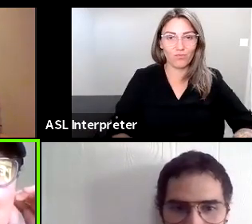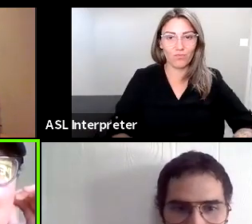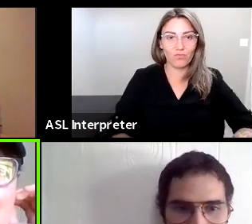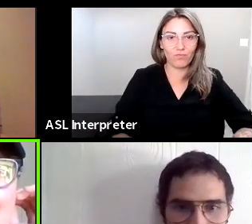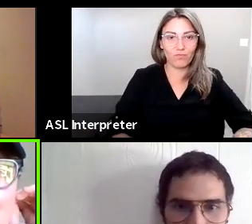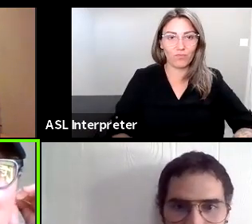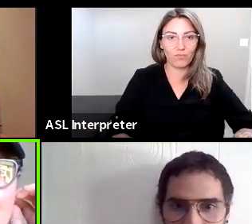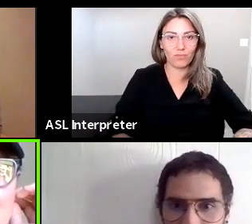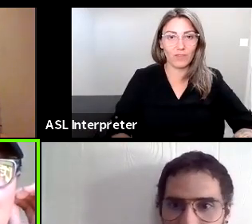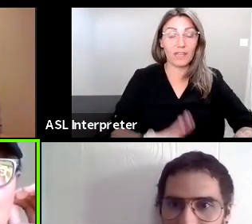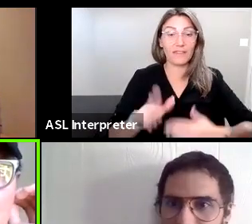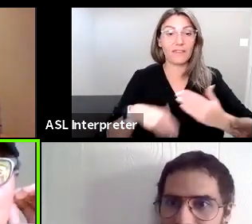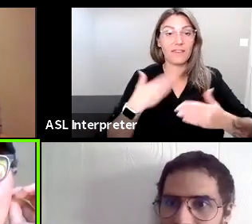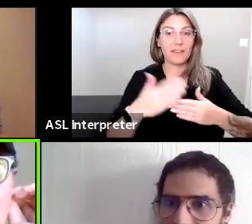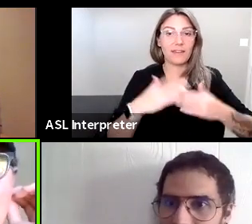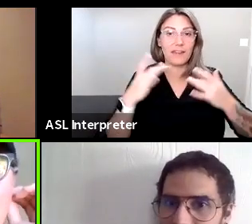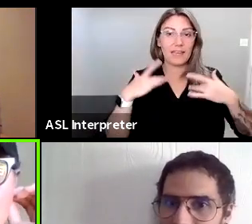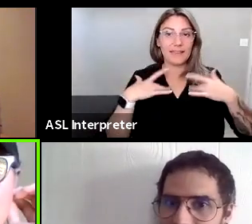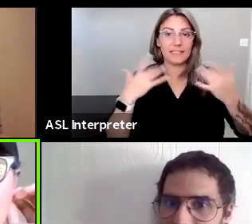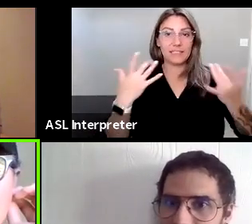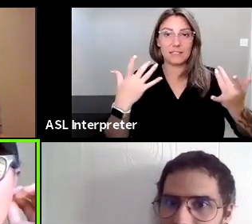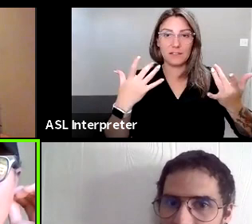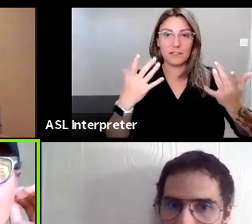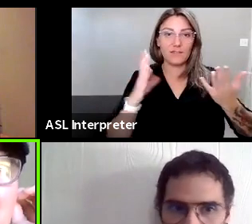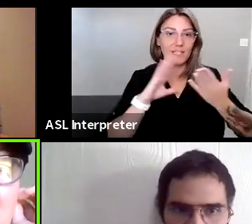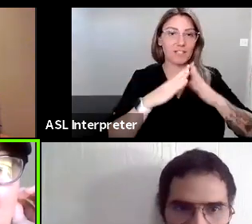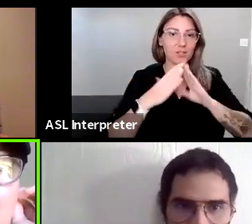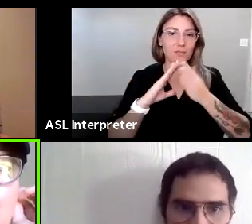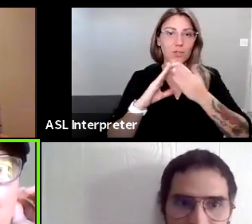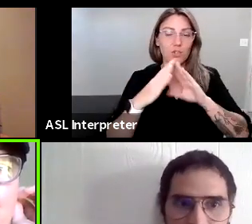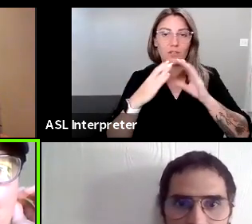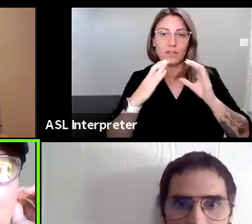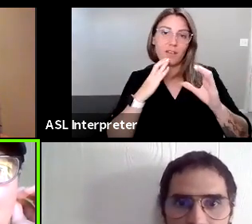Our next event is a community conversation